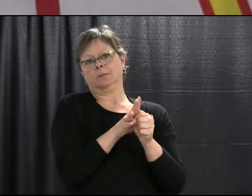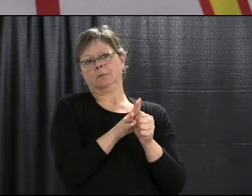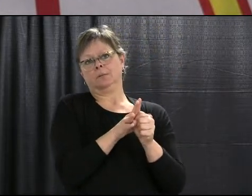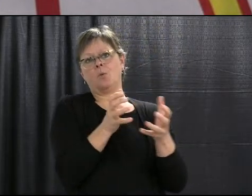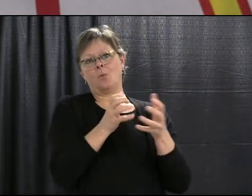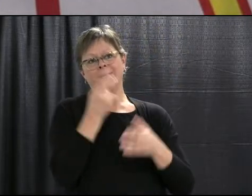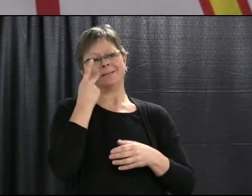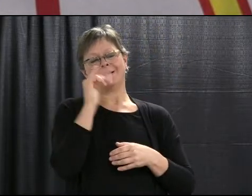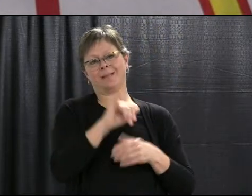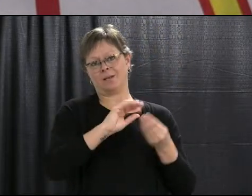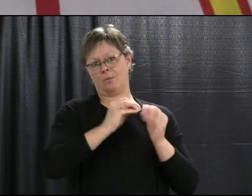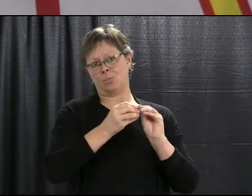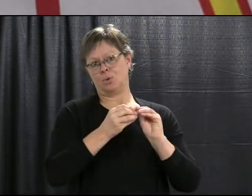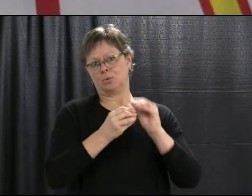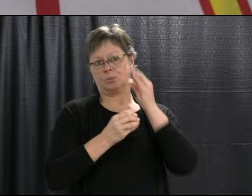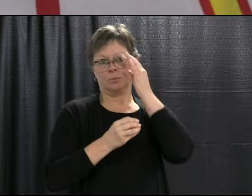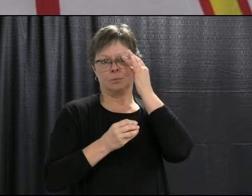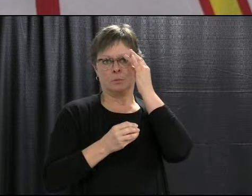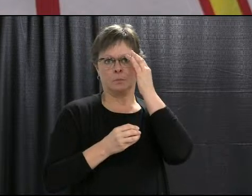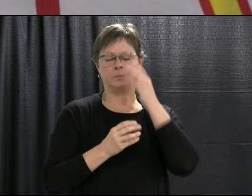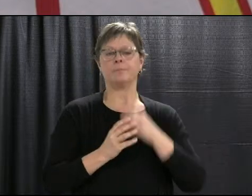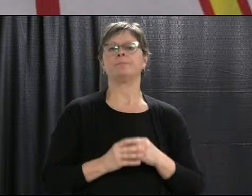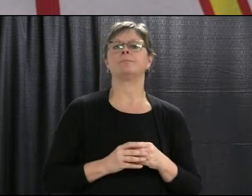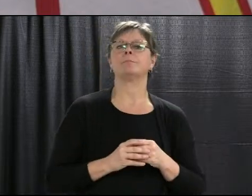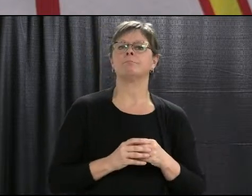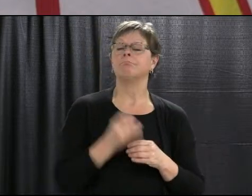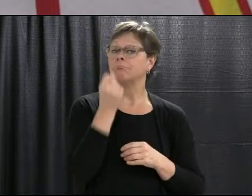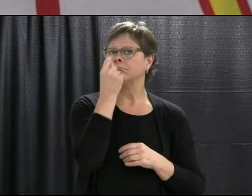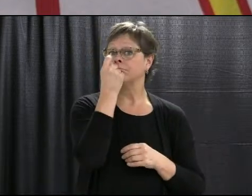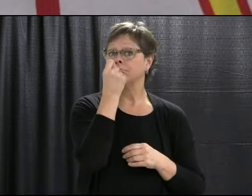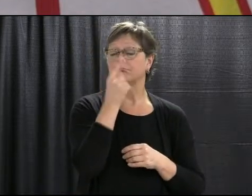There's a number of reasons why that's happened. I mean, the pandemic,